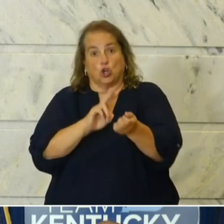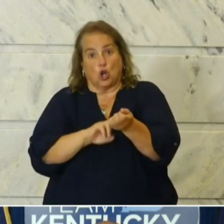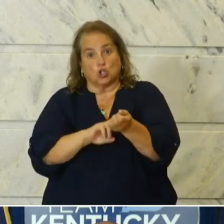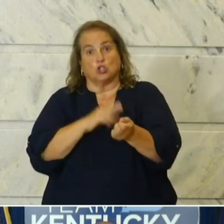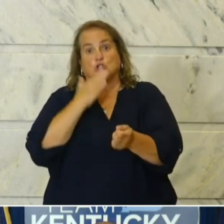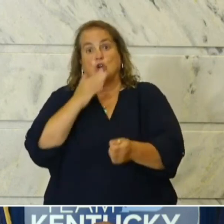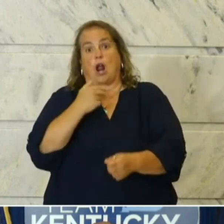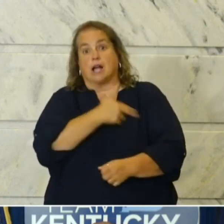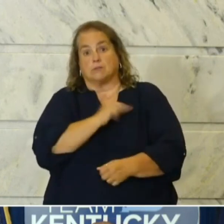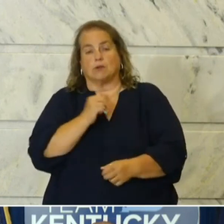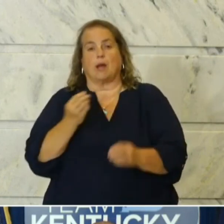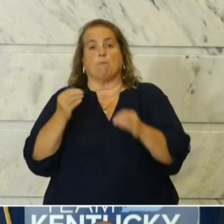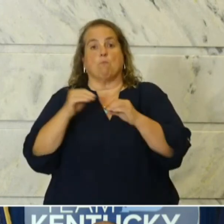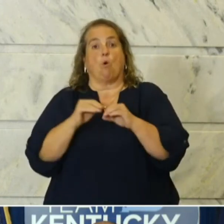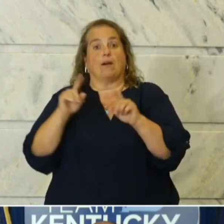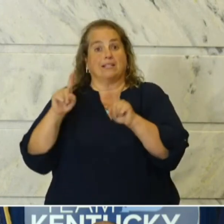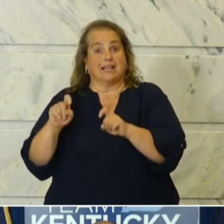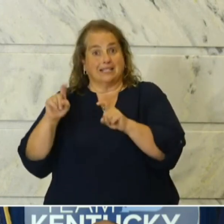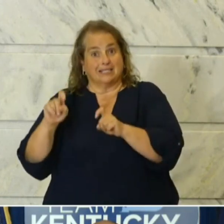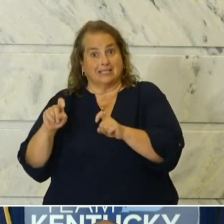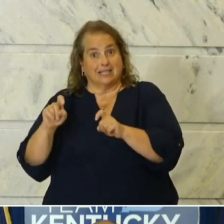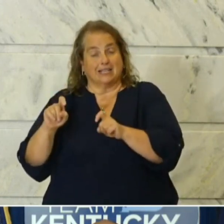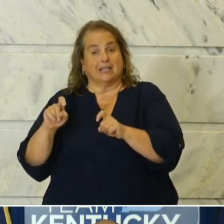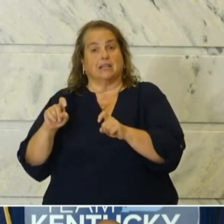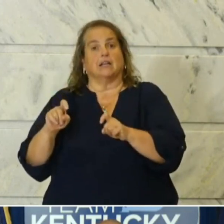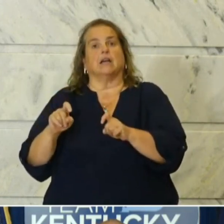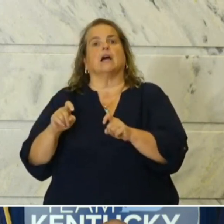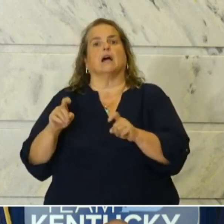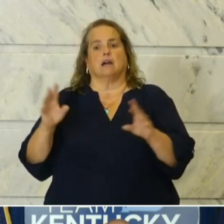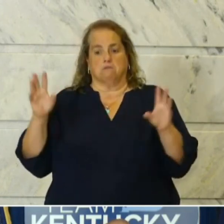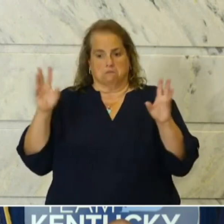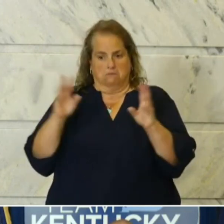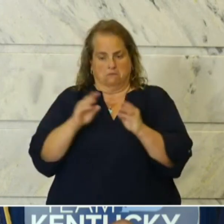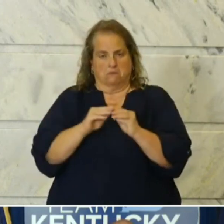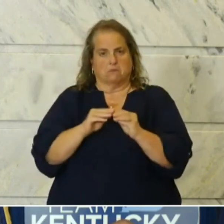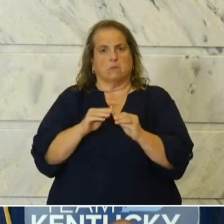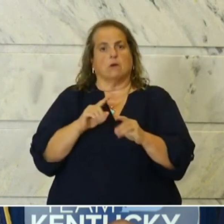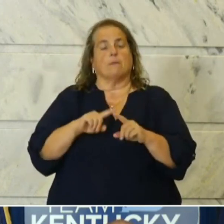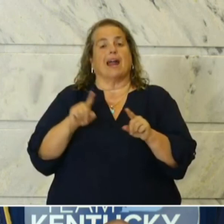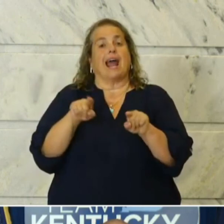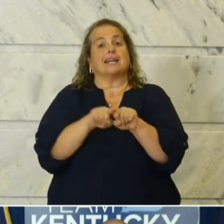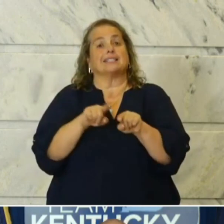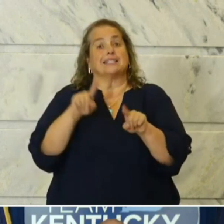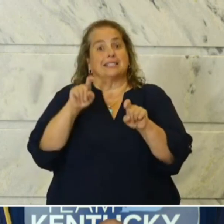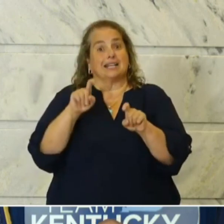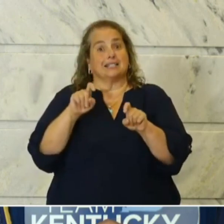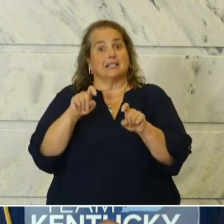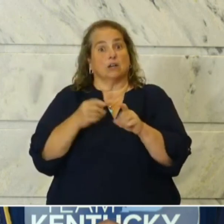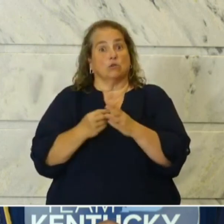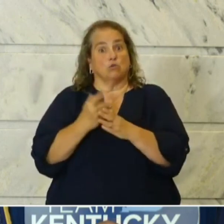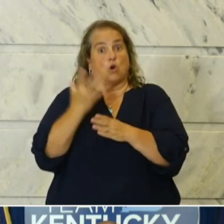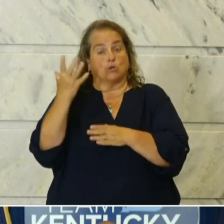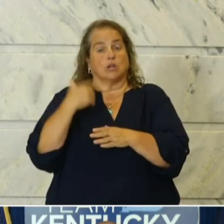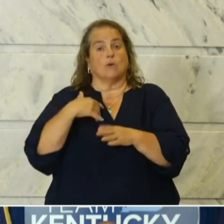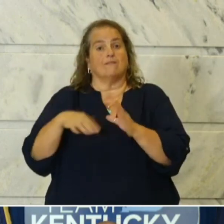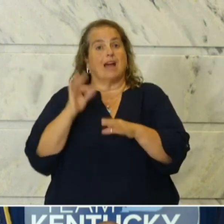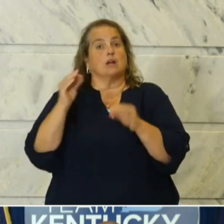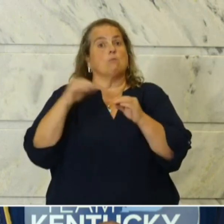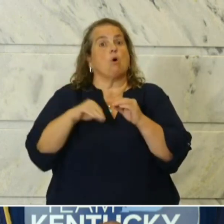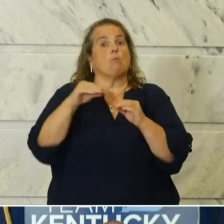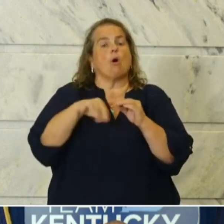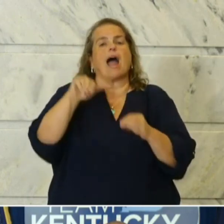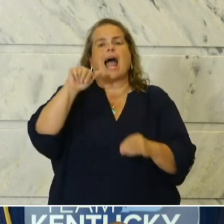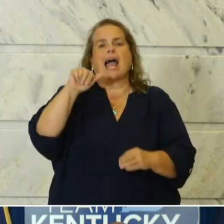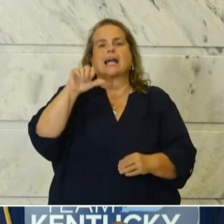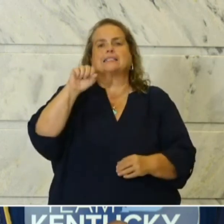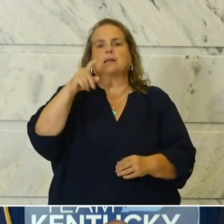and also more testing. But as the testing expands and we find more of those asymptomatic people, what's